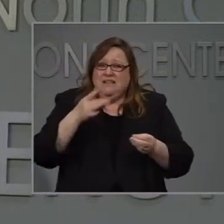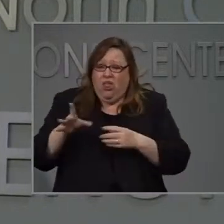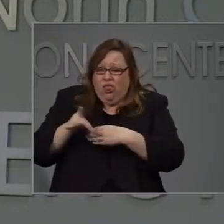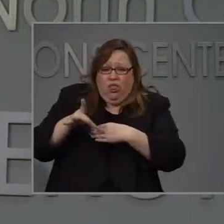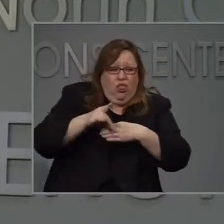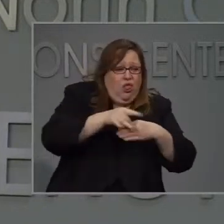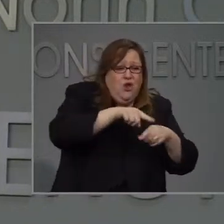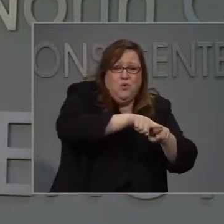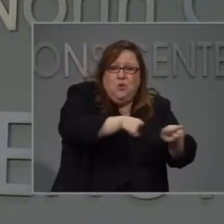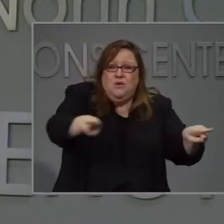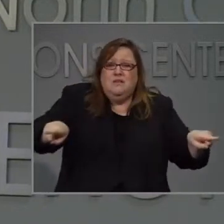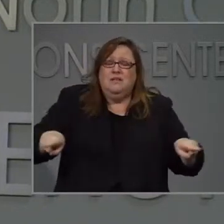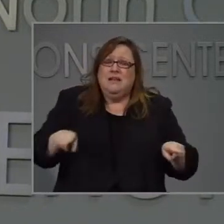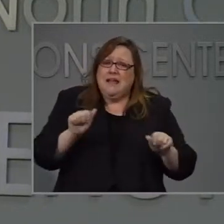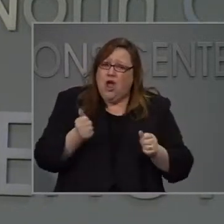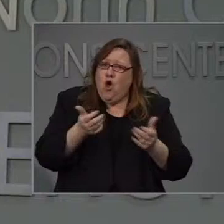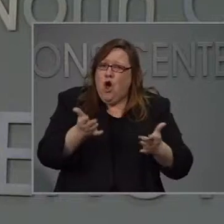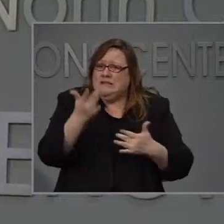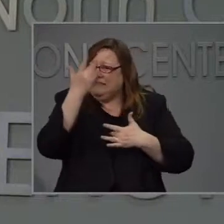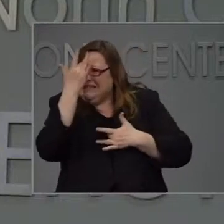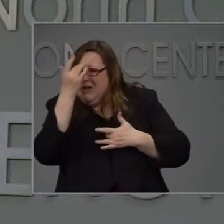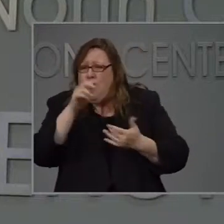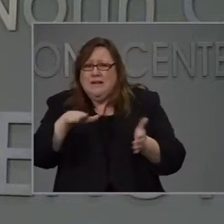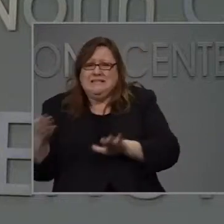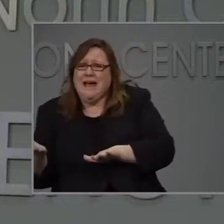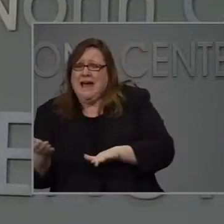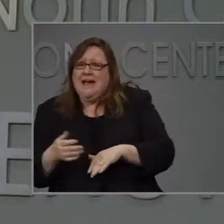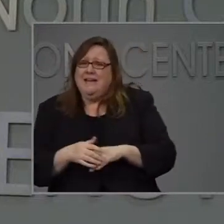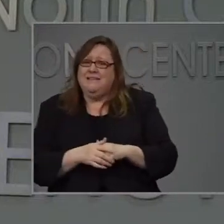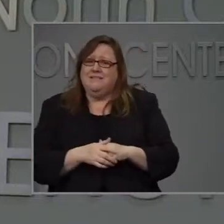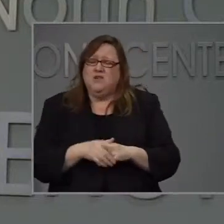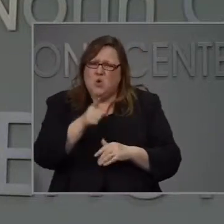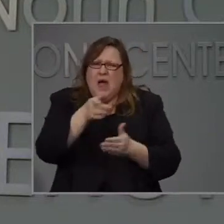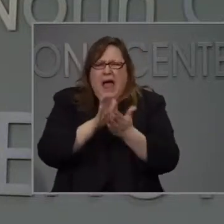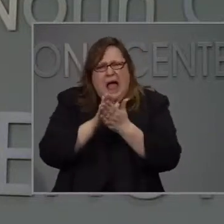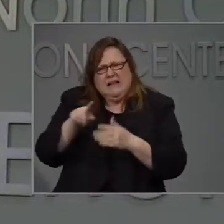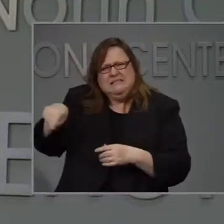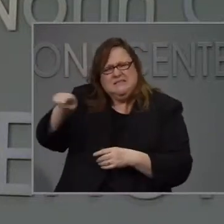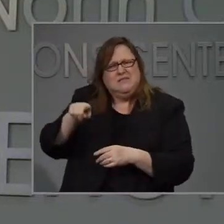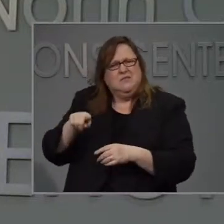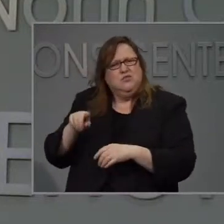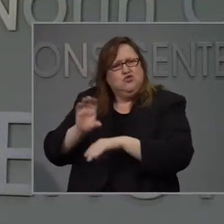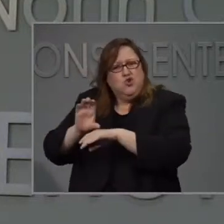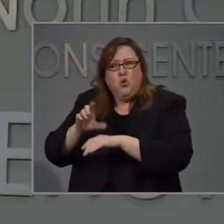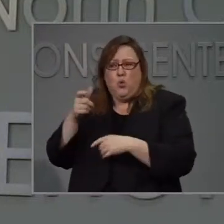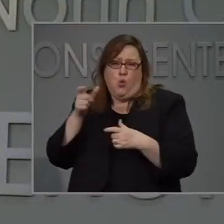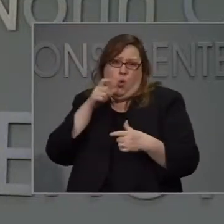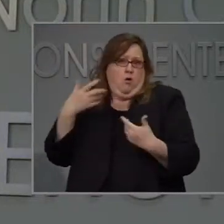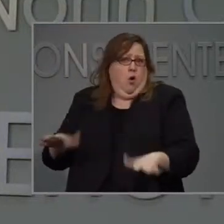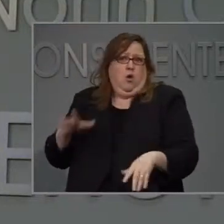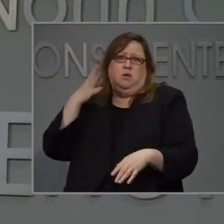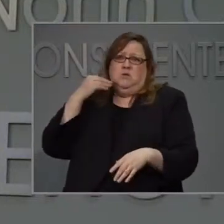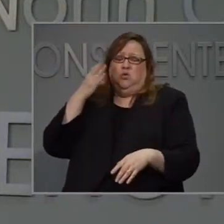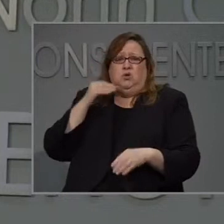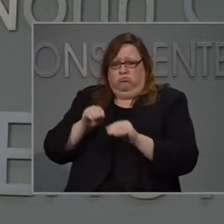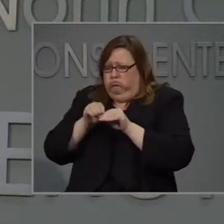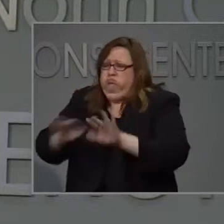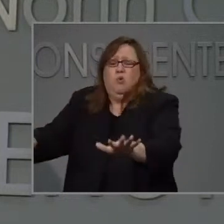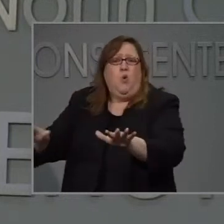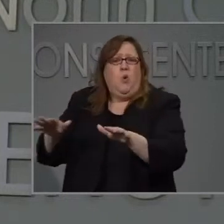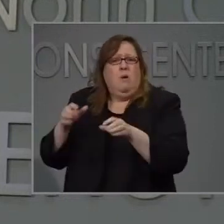deadly. Ask any of the congregations who've experienced outbreaks and deaths due to this